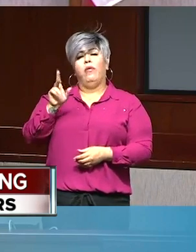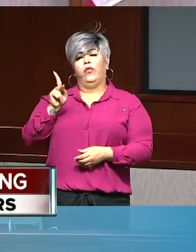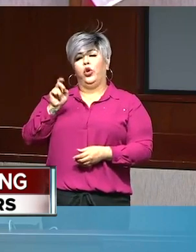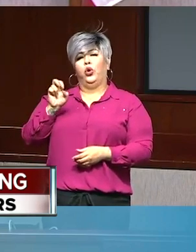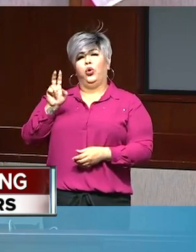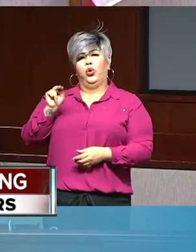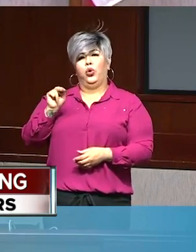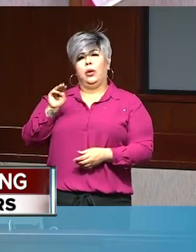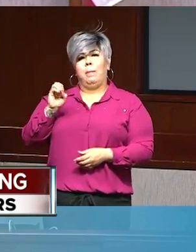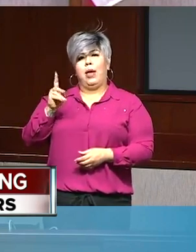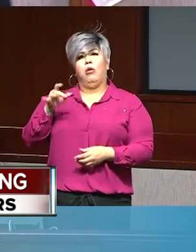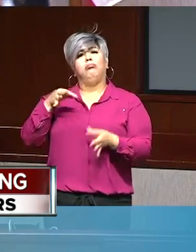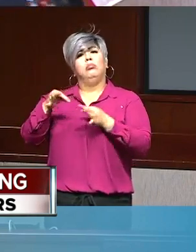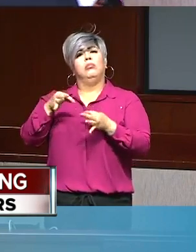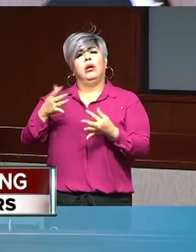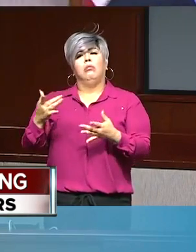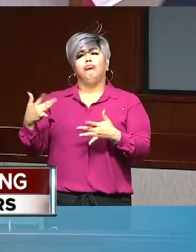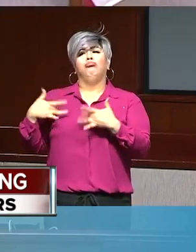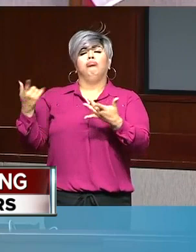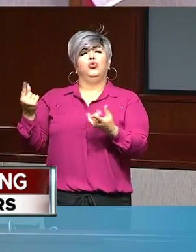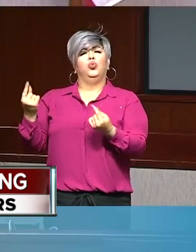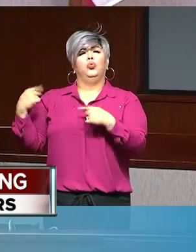hospitals are doing to prepare.